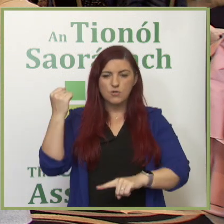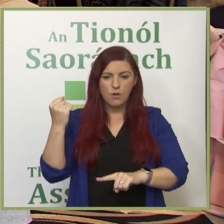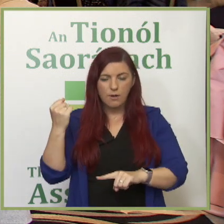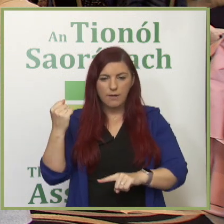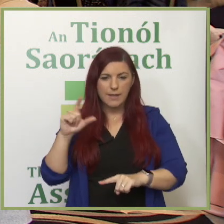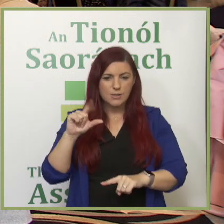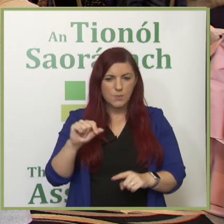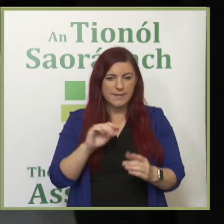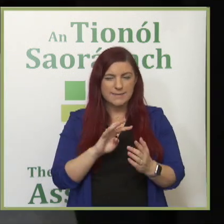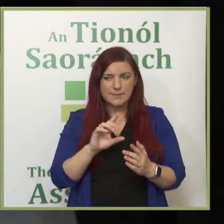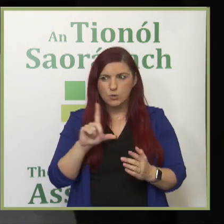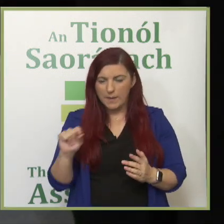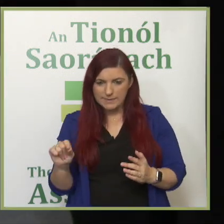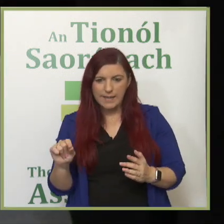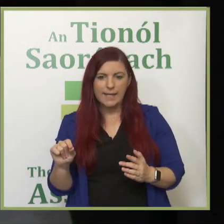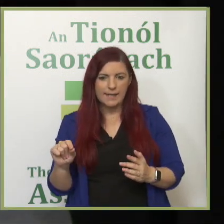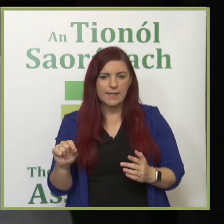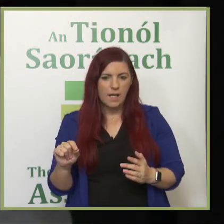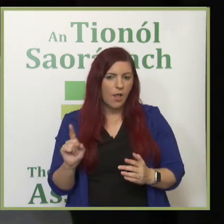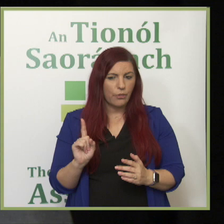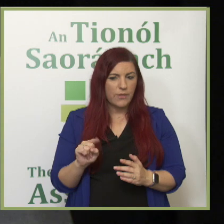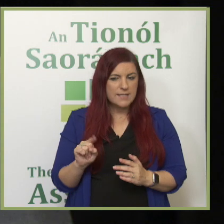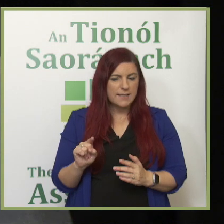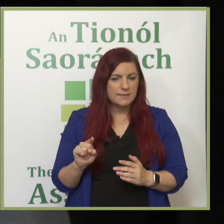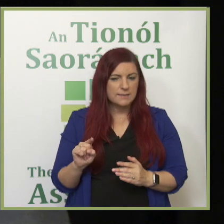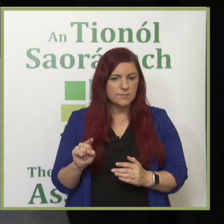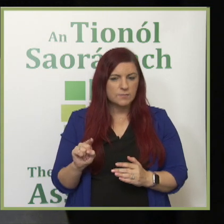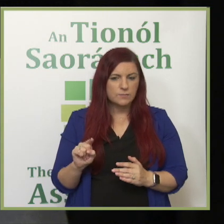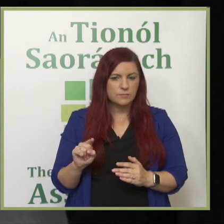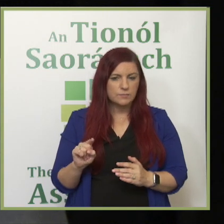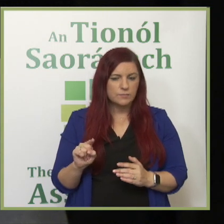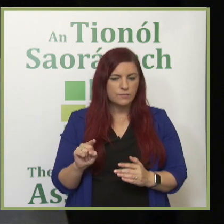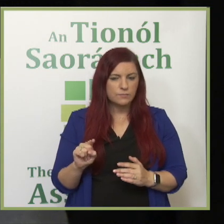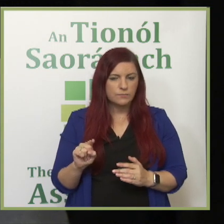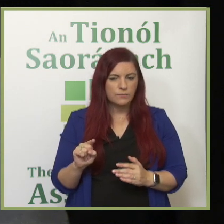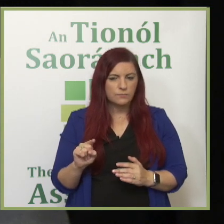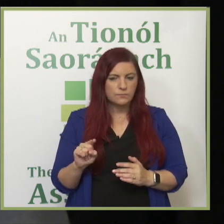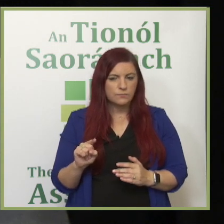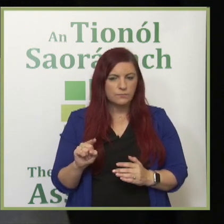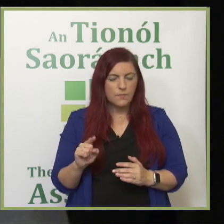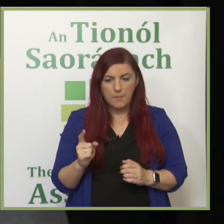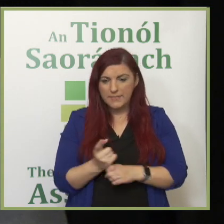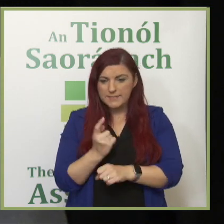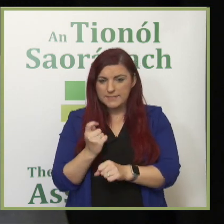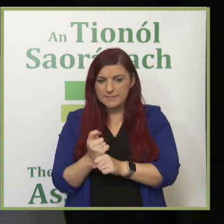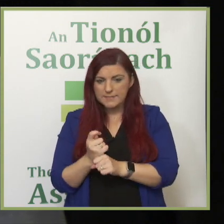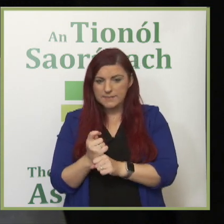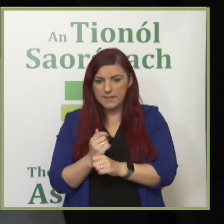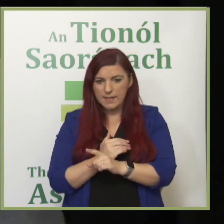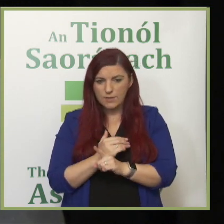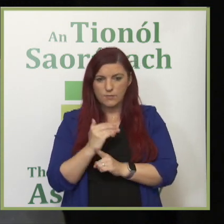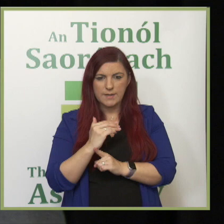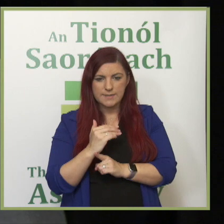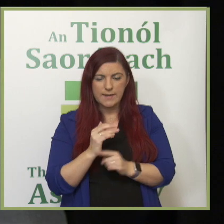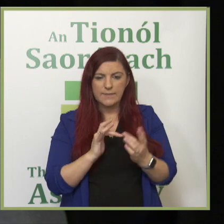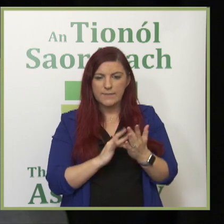in 2020, and this is also accompanied by an increase in 15 new